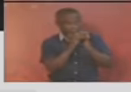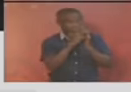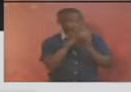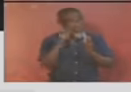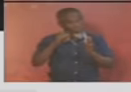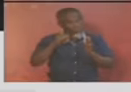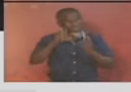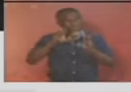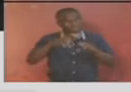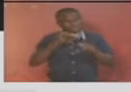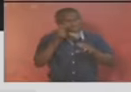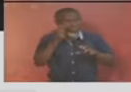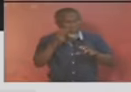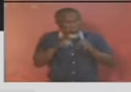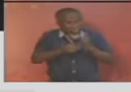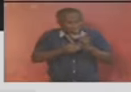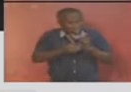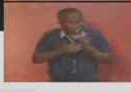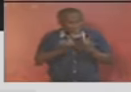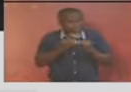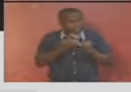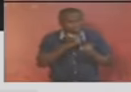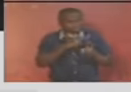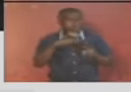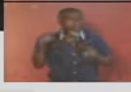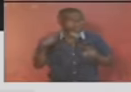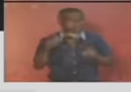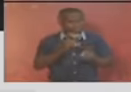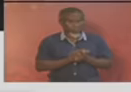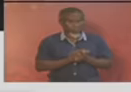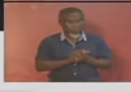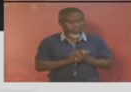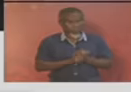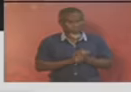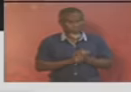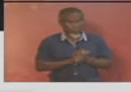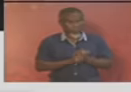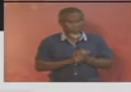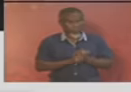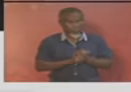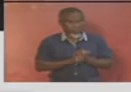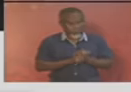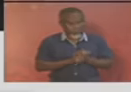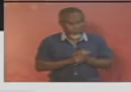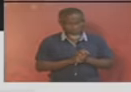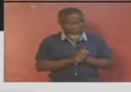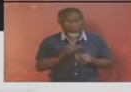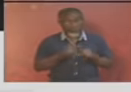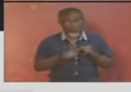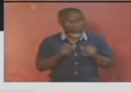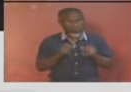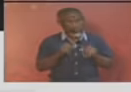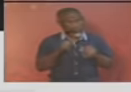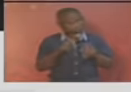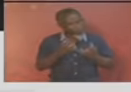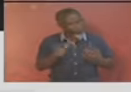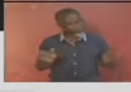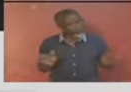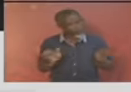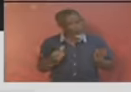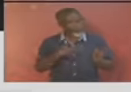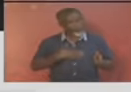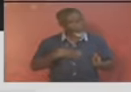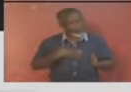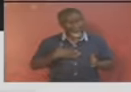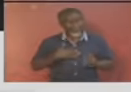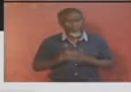things have been seen more frequently among those who have passed on. So we do just want to continue to encourage all persons